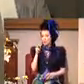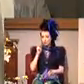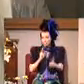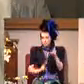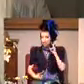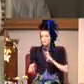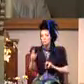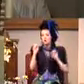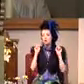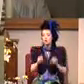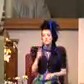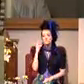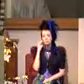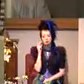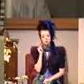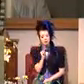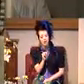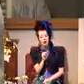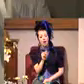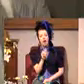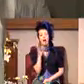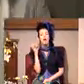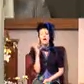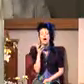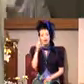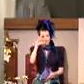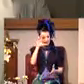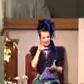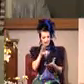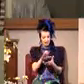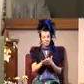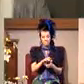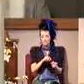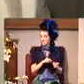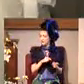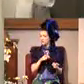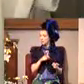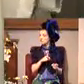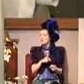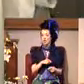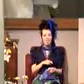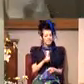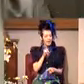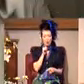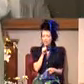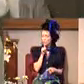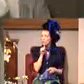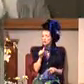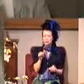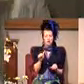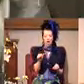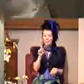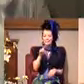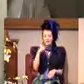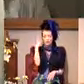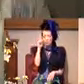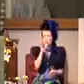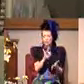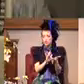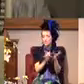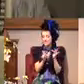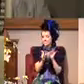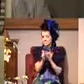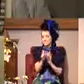so that they might be able to see and to believe. They were left there because they were of no use to Jesus. There was no use of